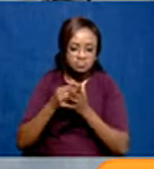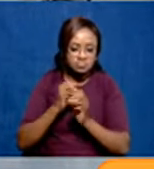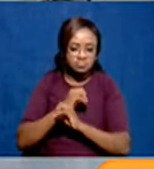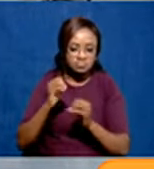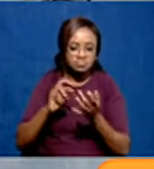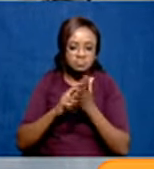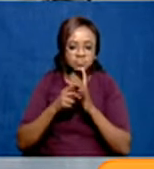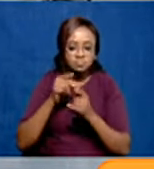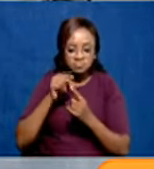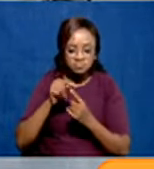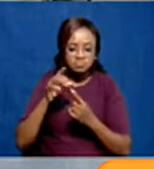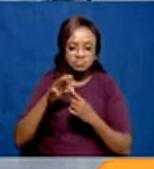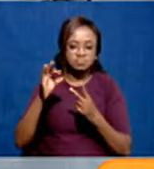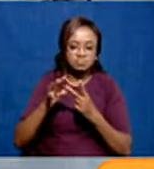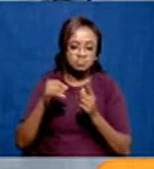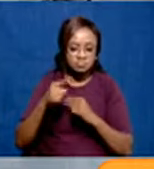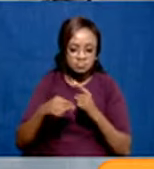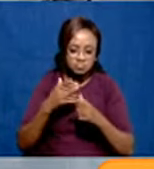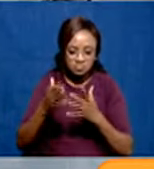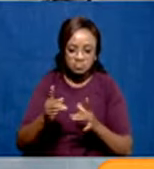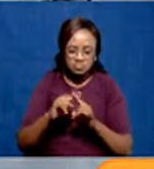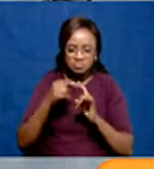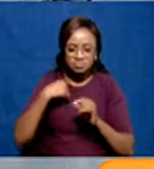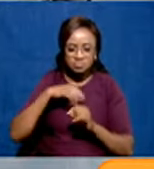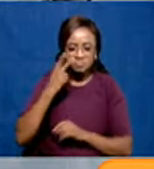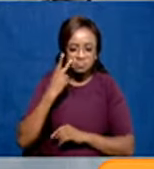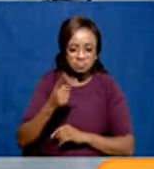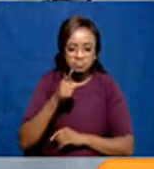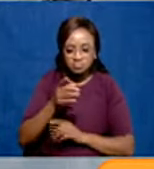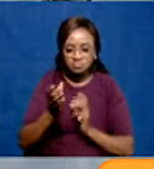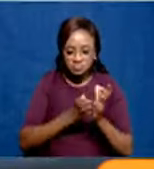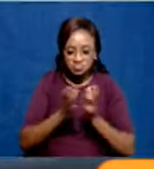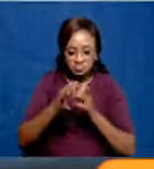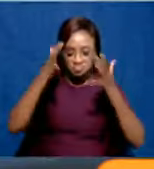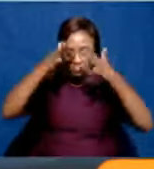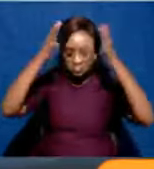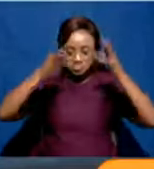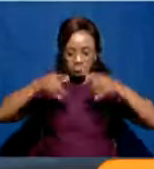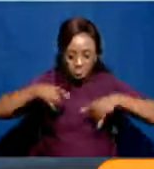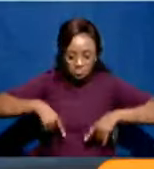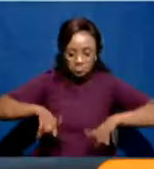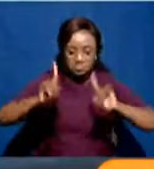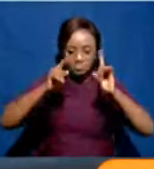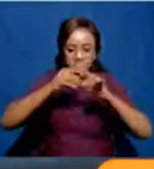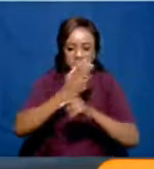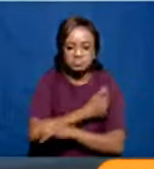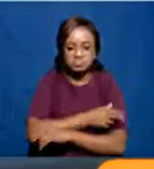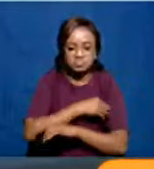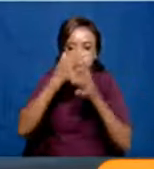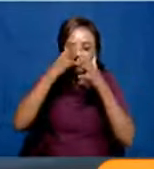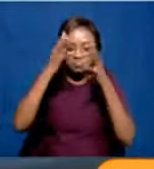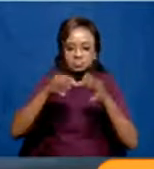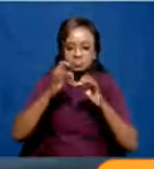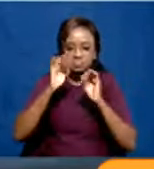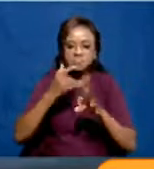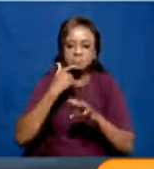that option still exists, and if you ask me from the business perspective, it's going to be a decision for those individual hospitals. If you ask people to top up, what happens?